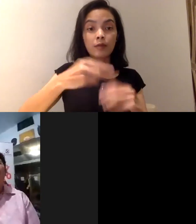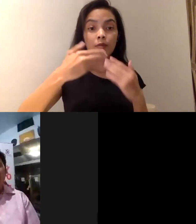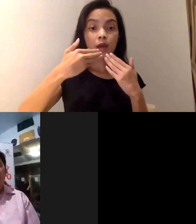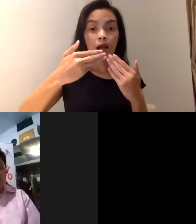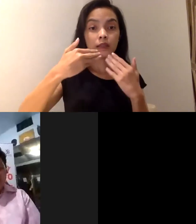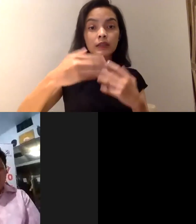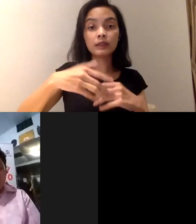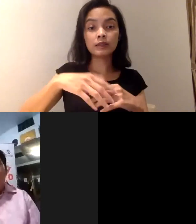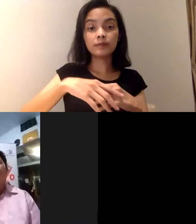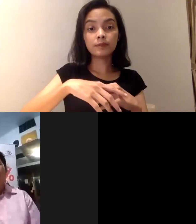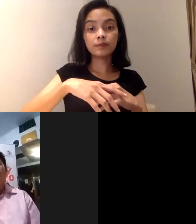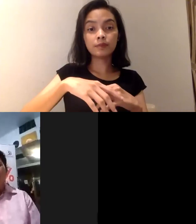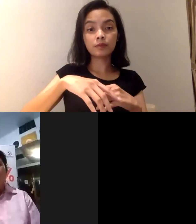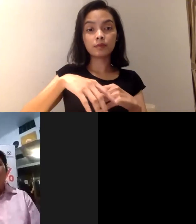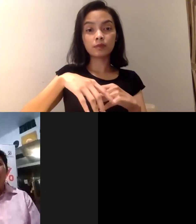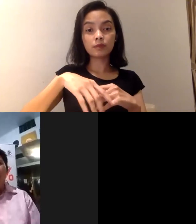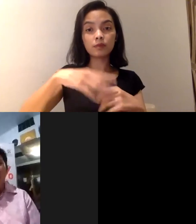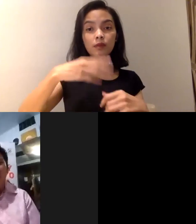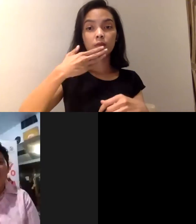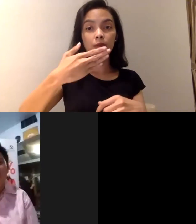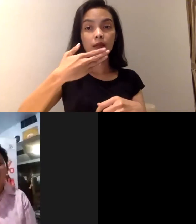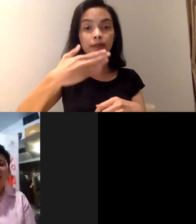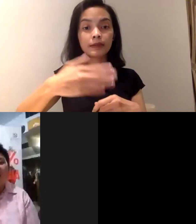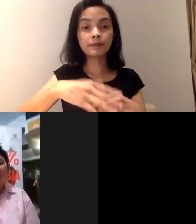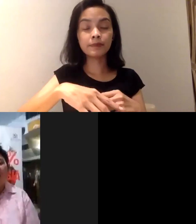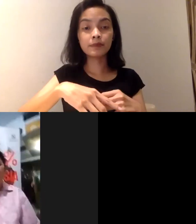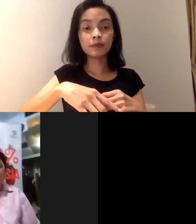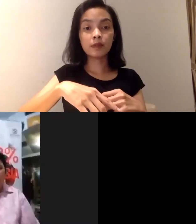that. Thank you, so. Okay.